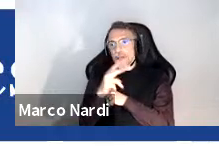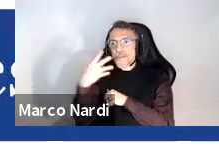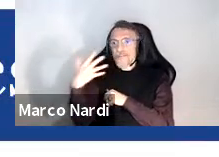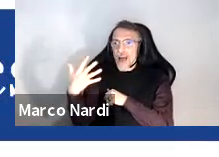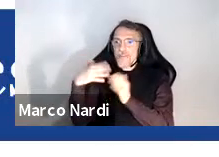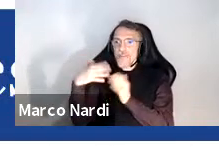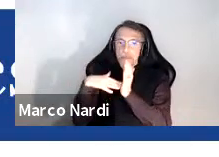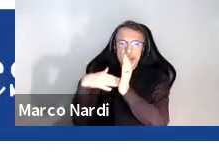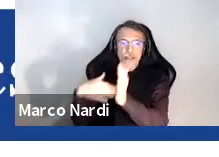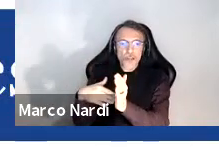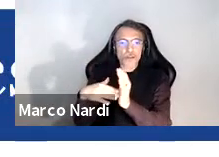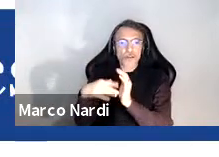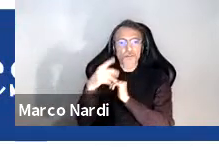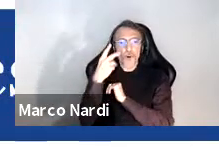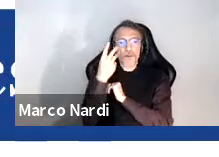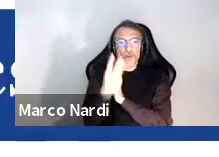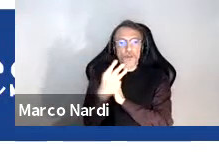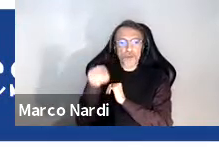a massive